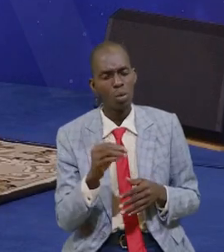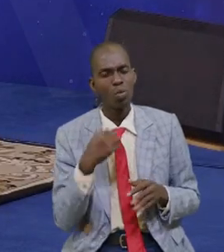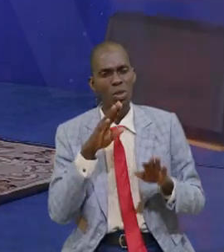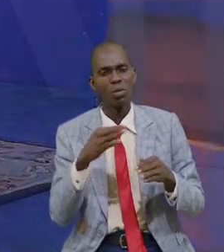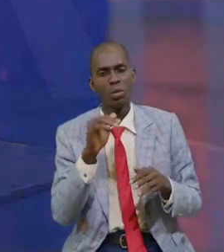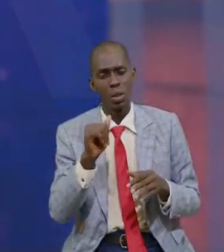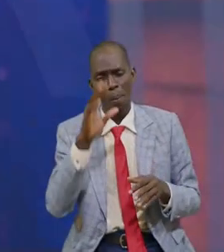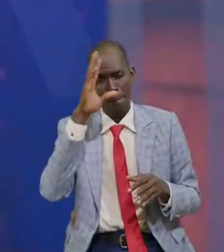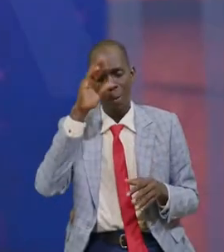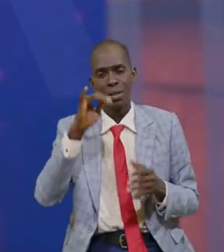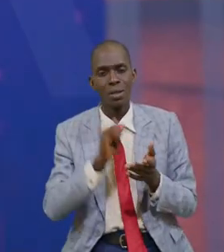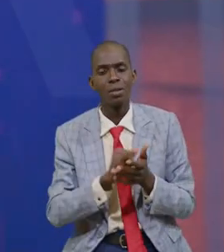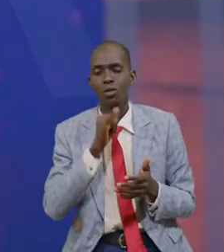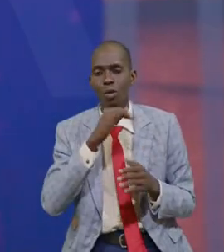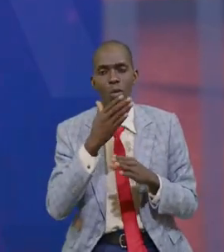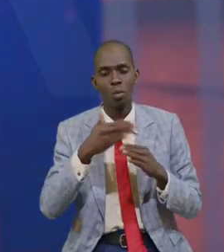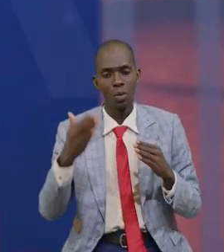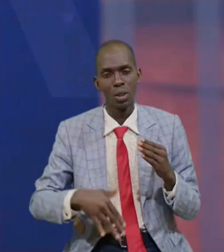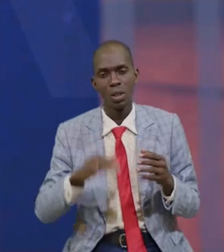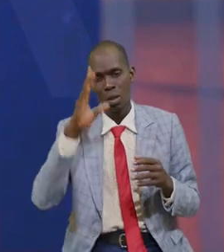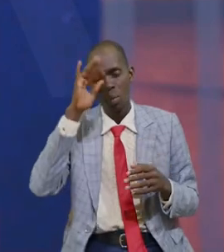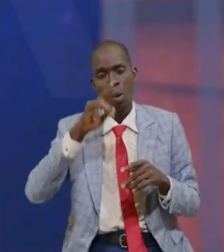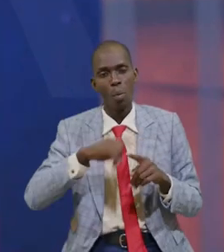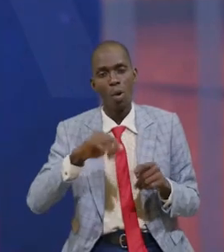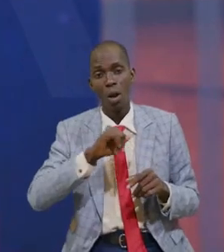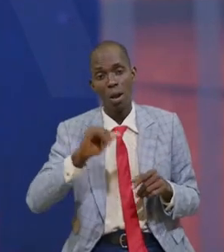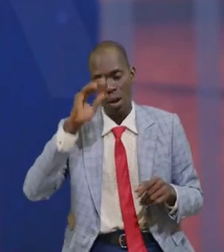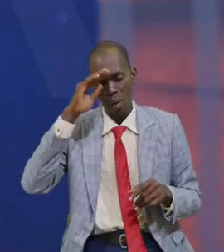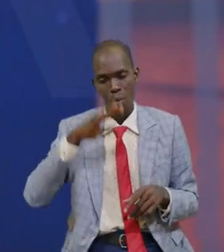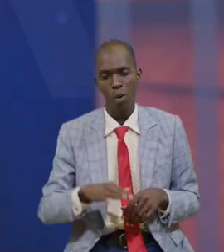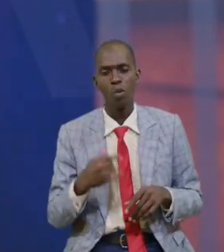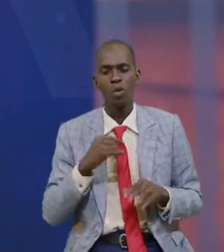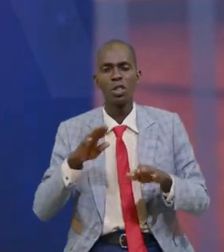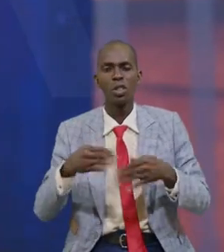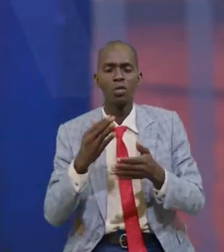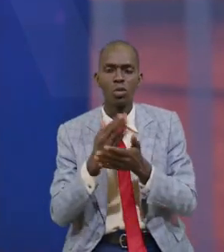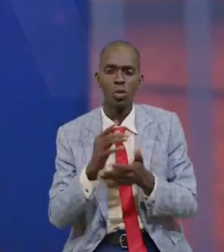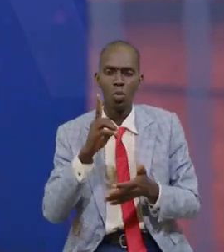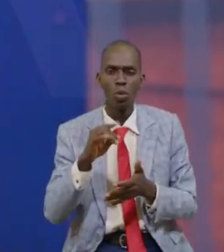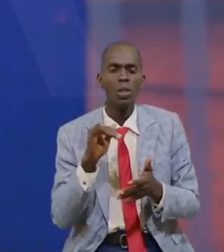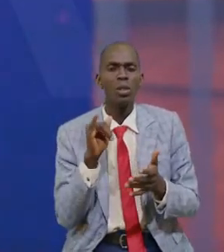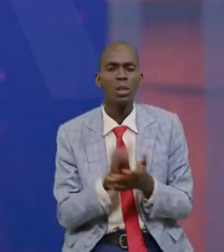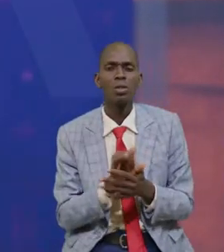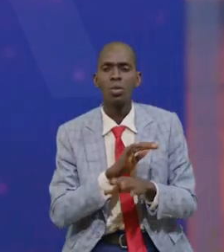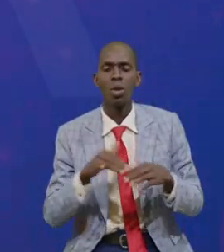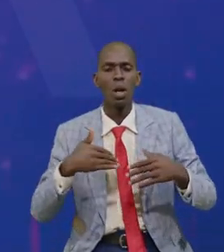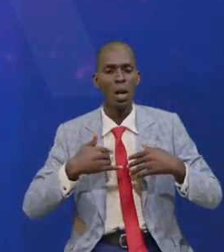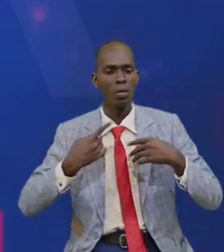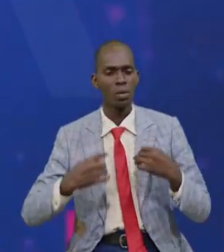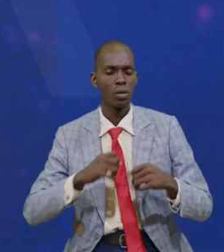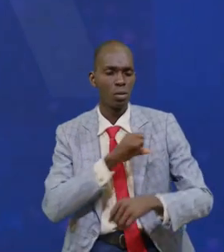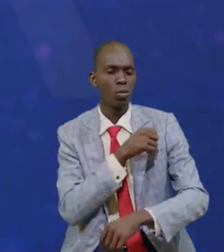just a boy. We'll give you somebody who does not have the strength to carry any sword. We'll give you